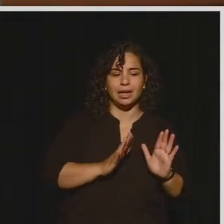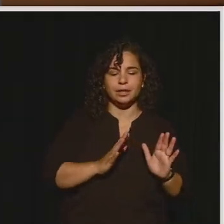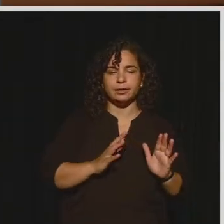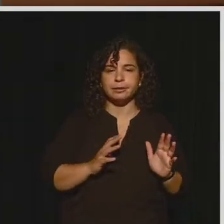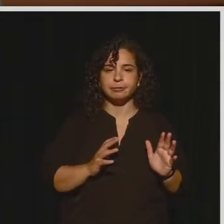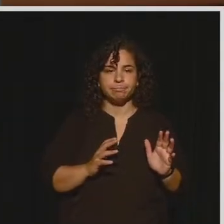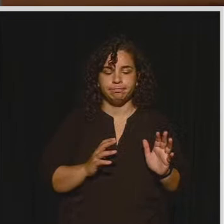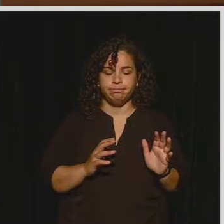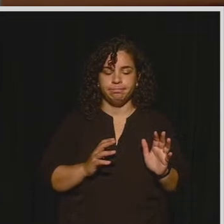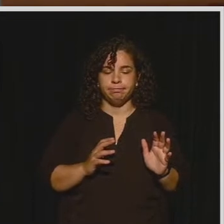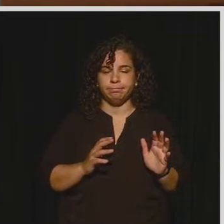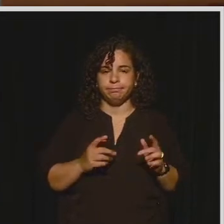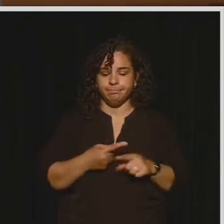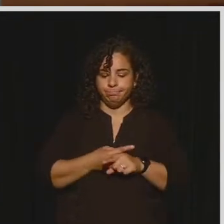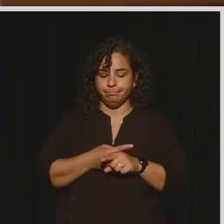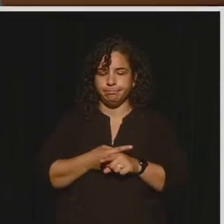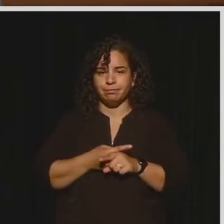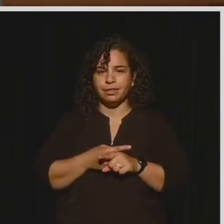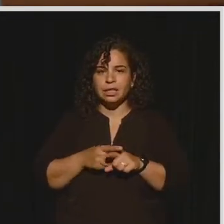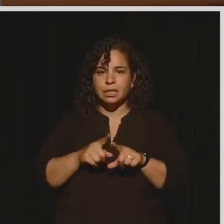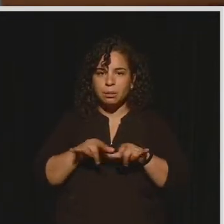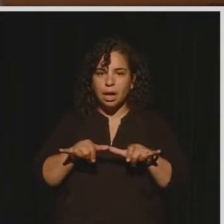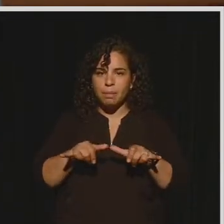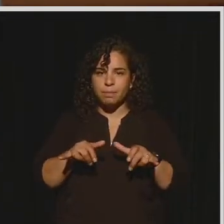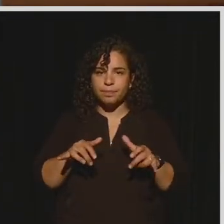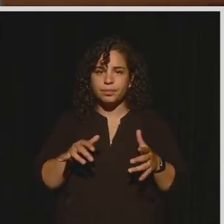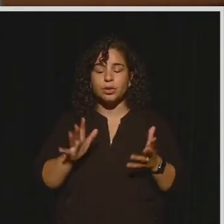this way in which people of color said,